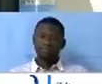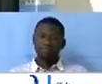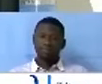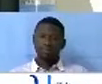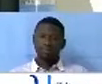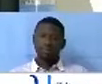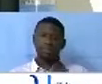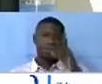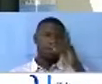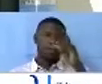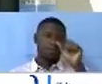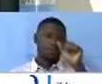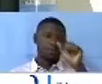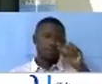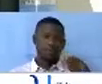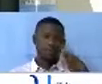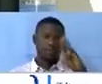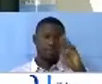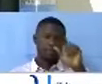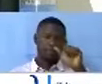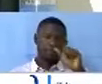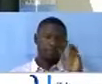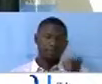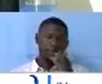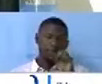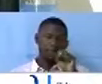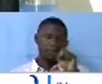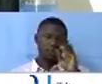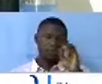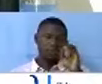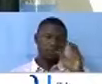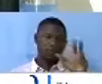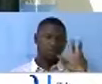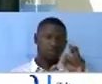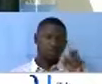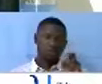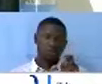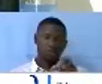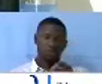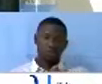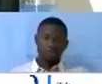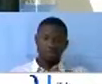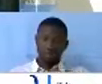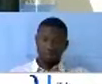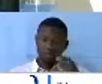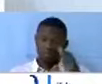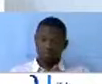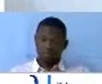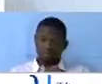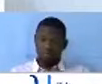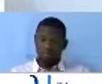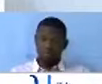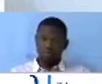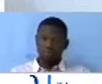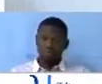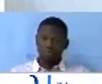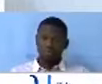Demba So. Did he go along with the tortures? Demba so, and on the military, you don't have. Was Demba